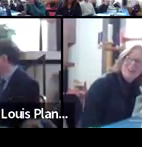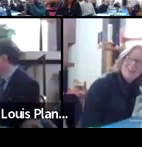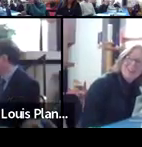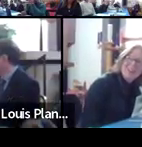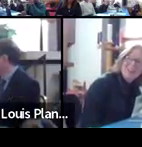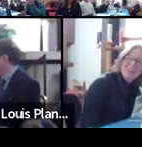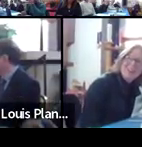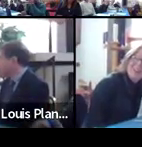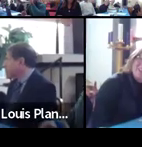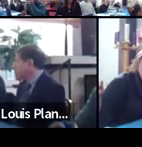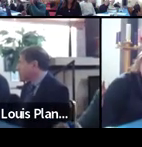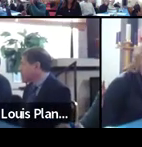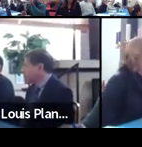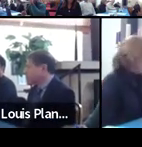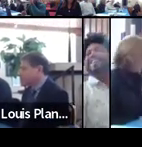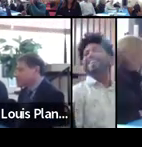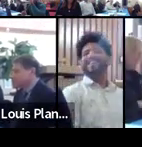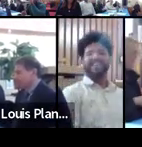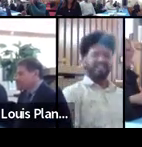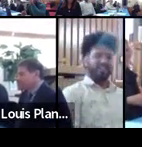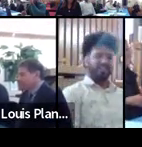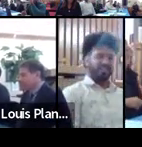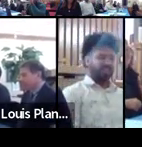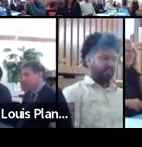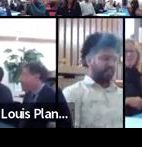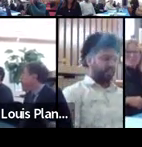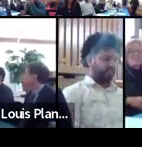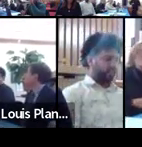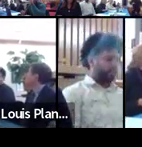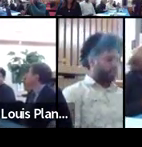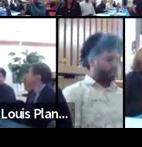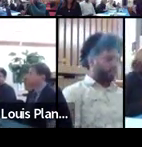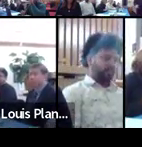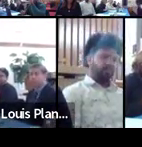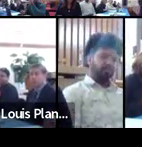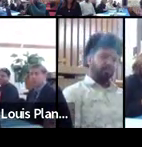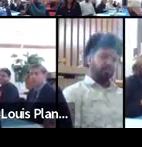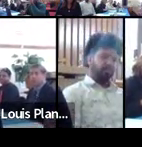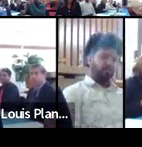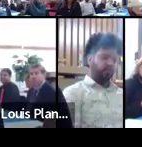was the summary of tonight was terrific. Okay, all right, great. All right.